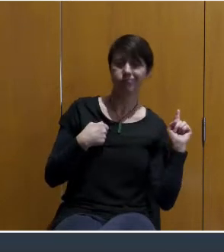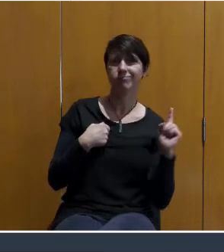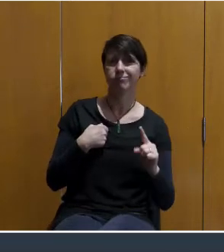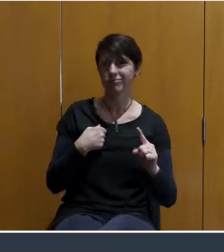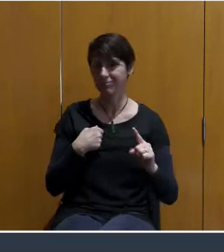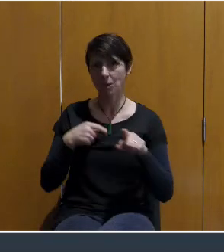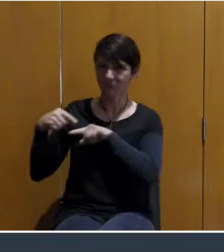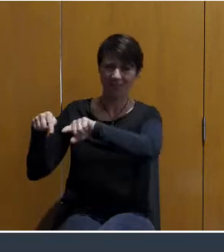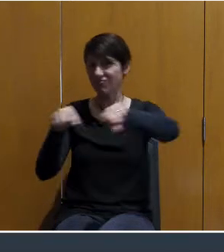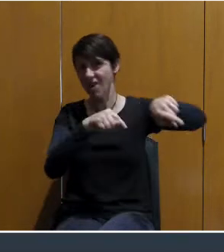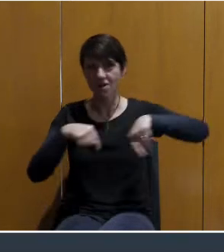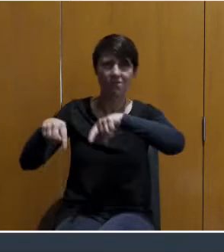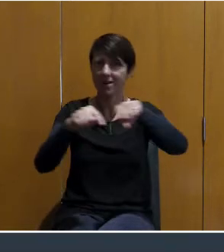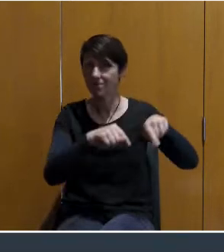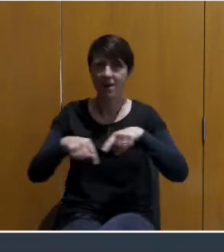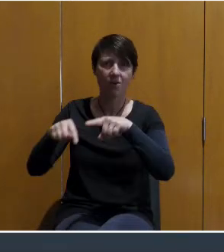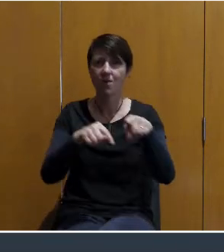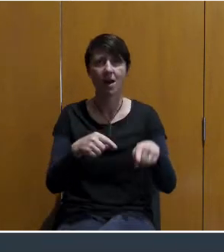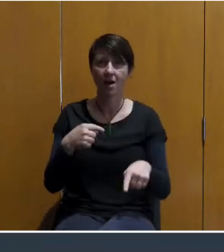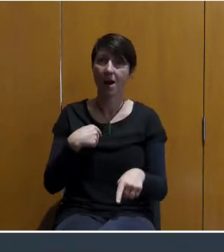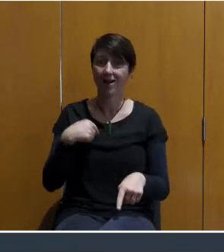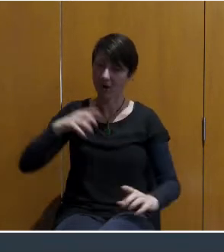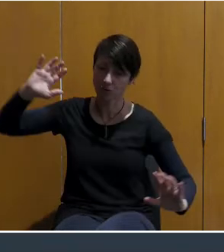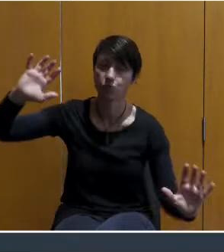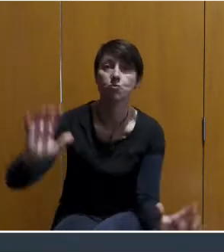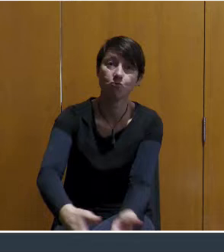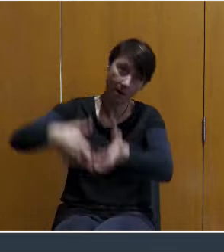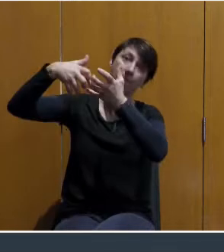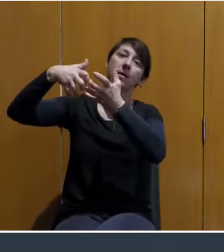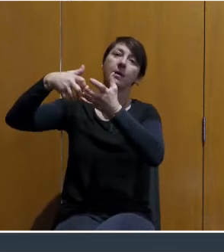bloody miracle, and the nest failed.